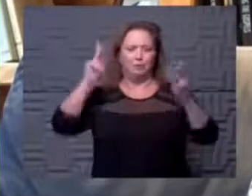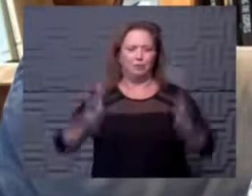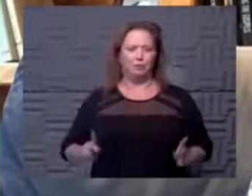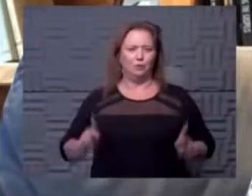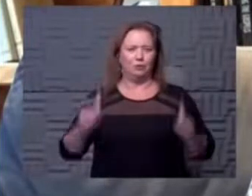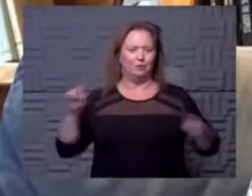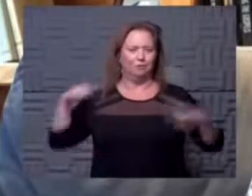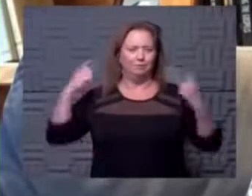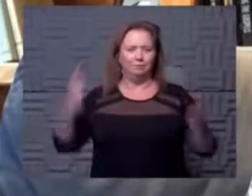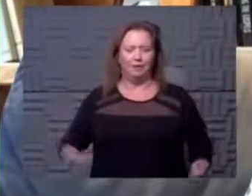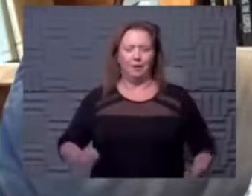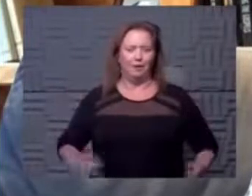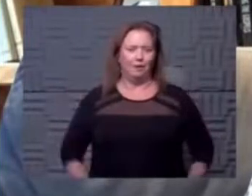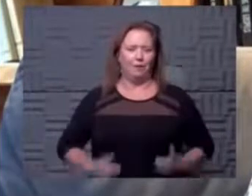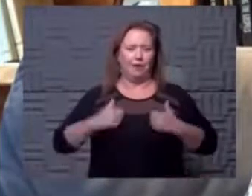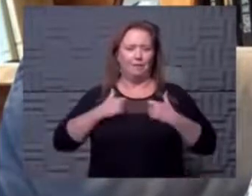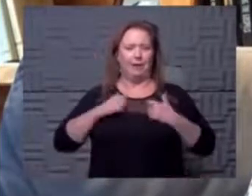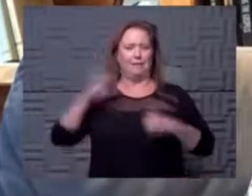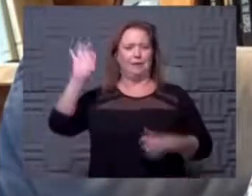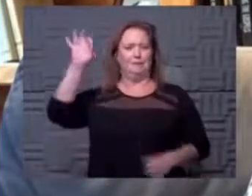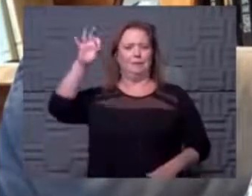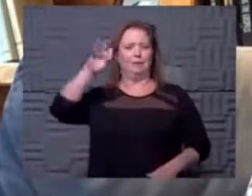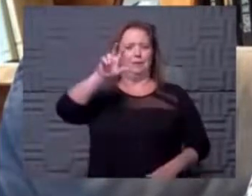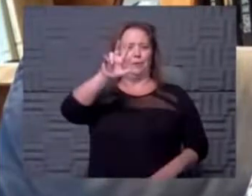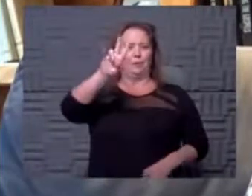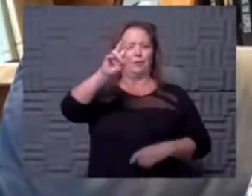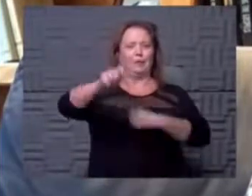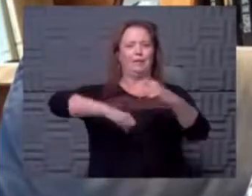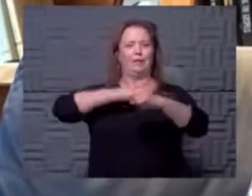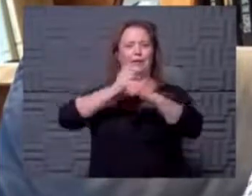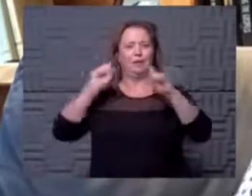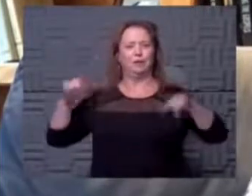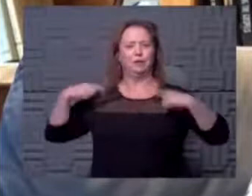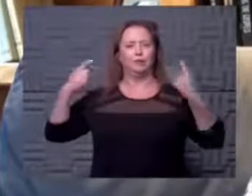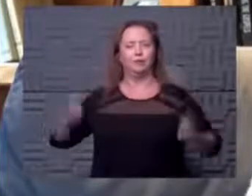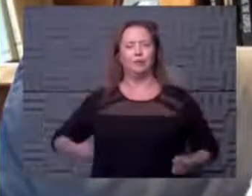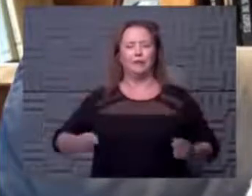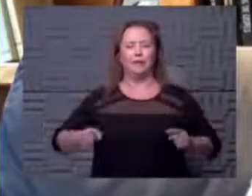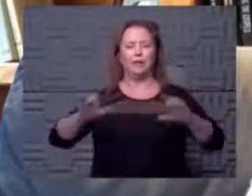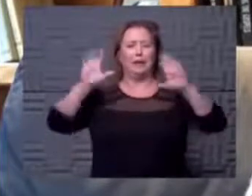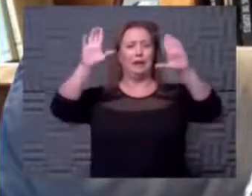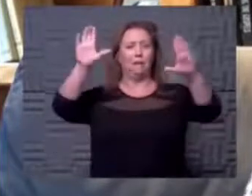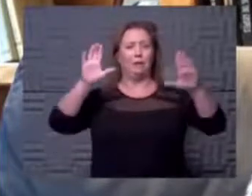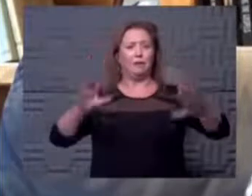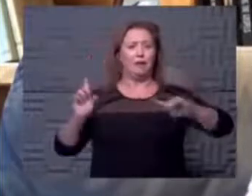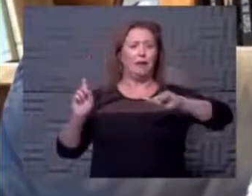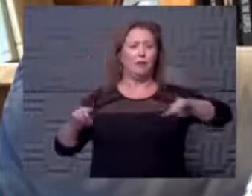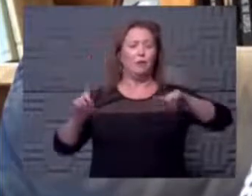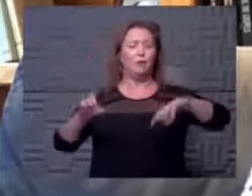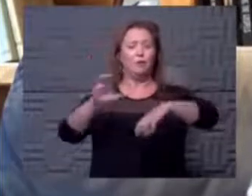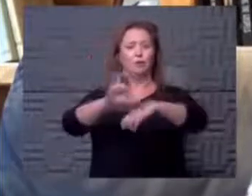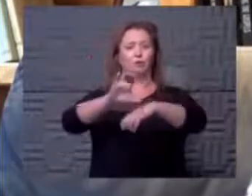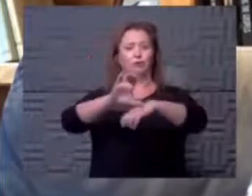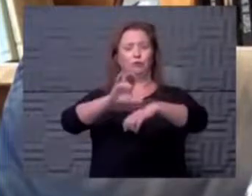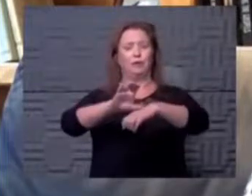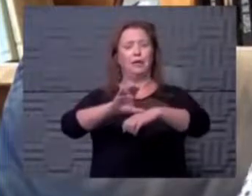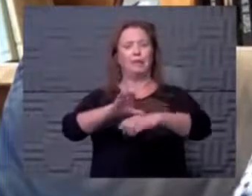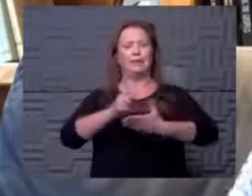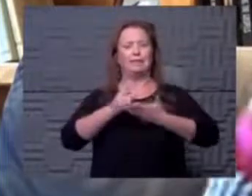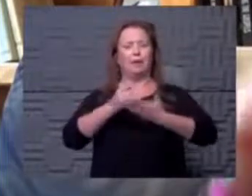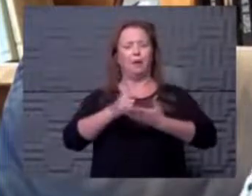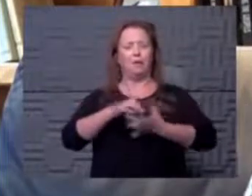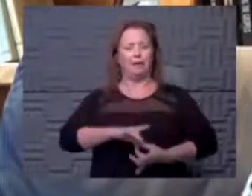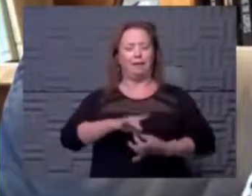in ministry for 37 years, and every Sunday I have gone to church, and that has helped ground